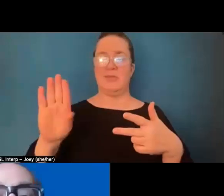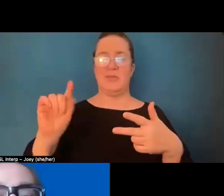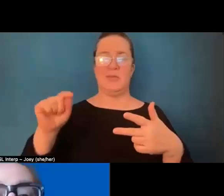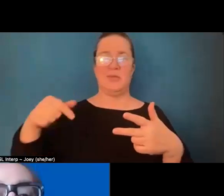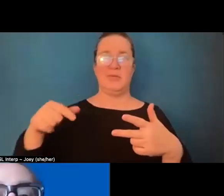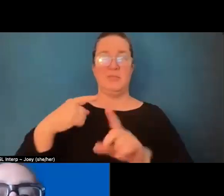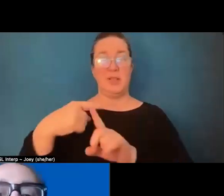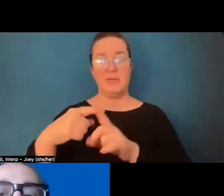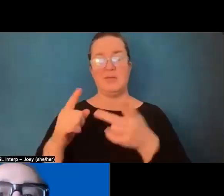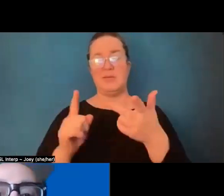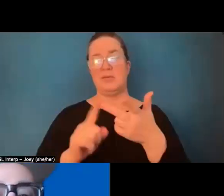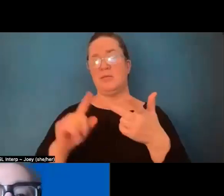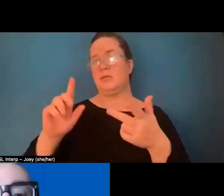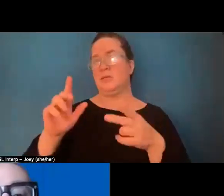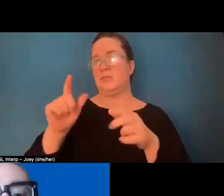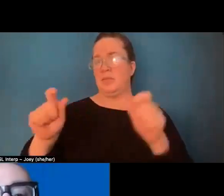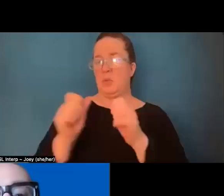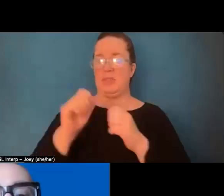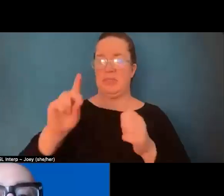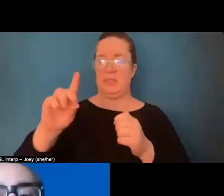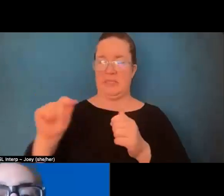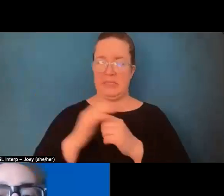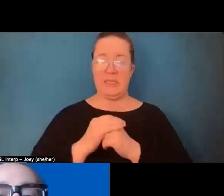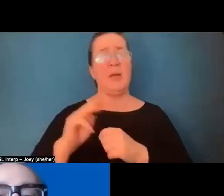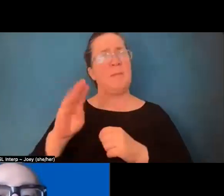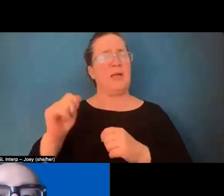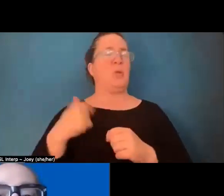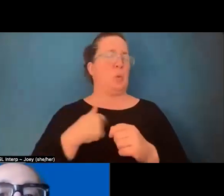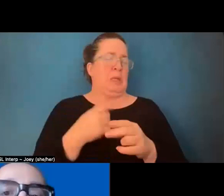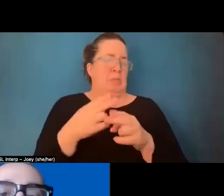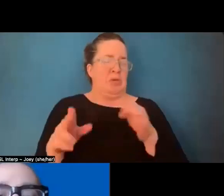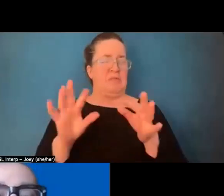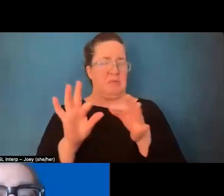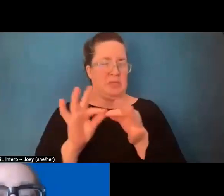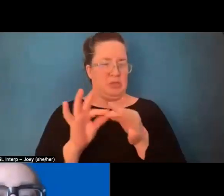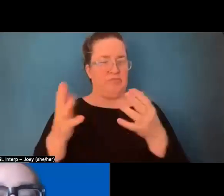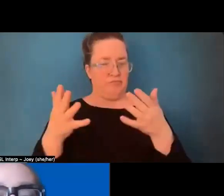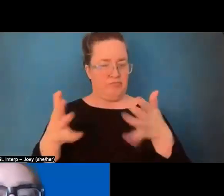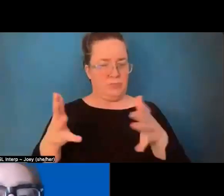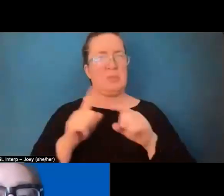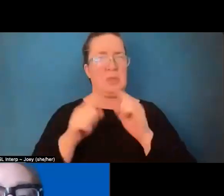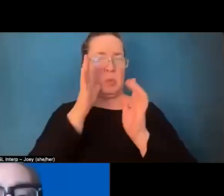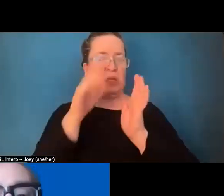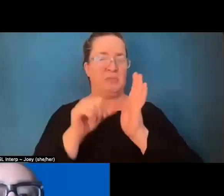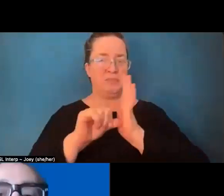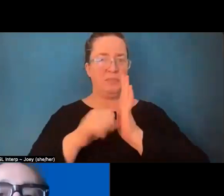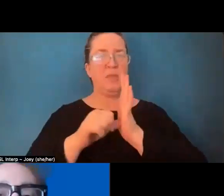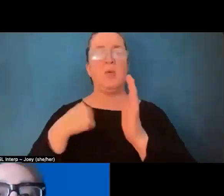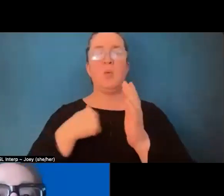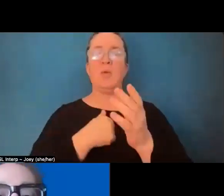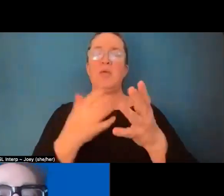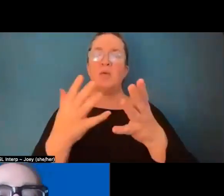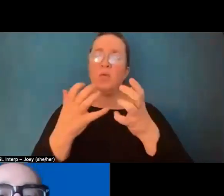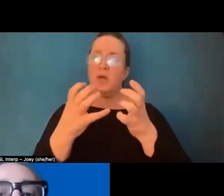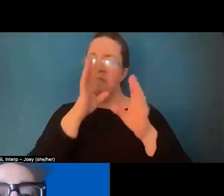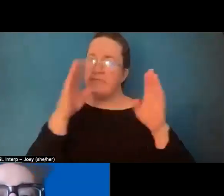but our intention is really to reach organizations that prioritize these populations in their work, and they're actively